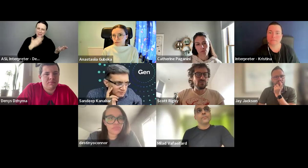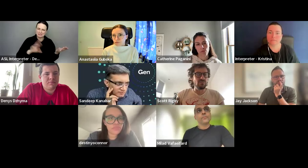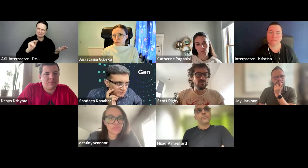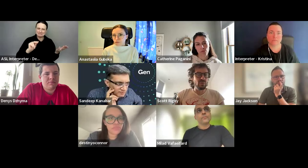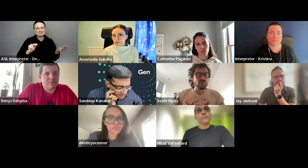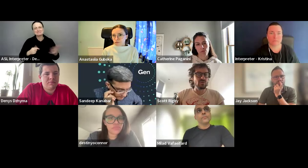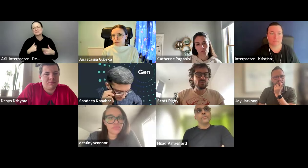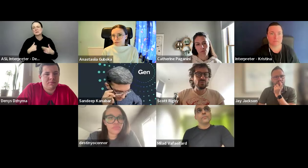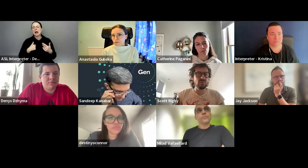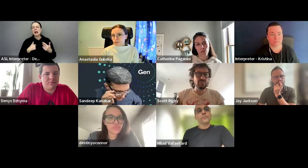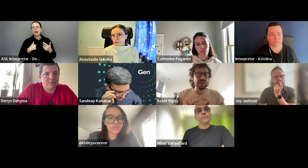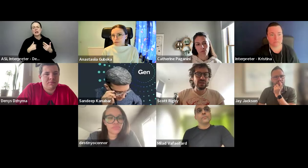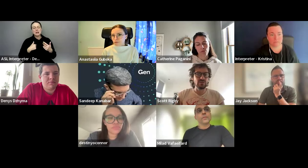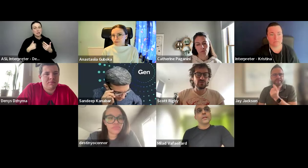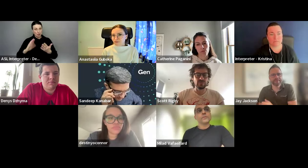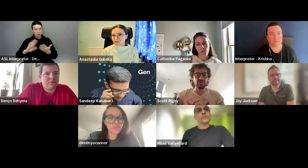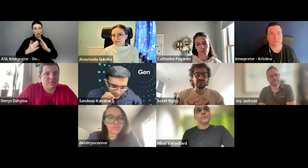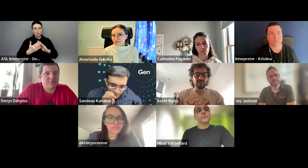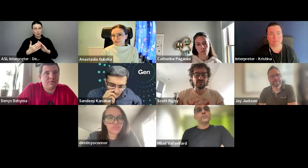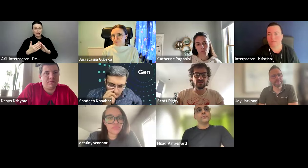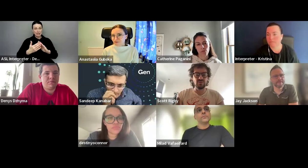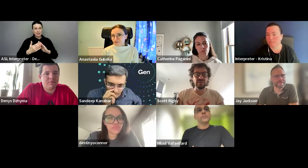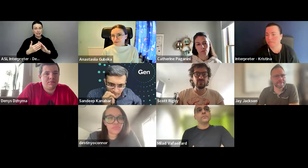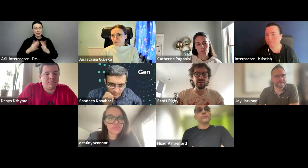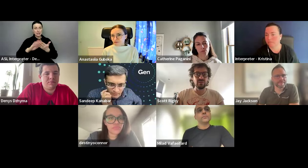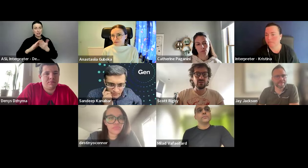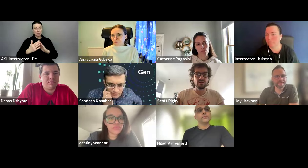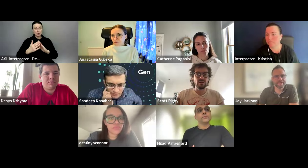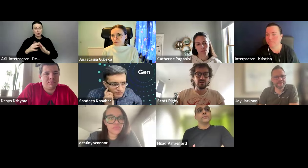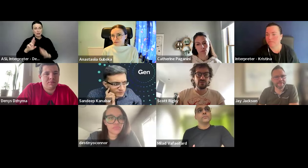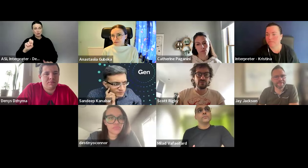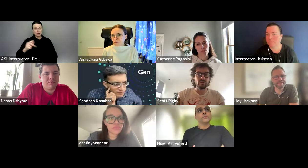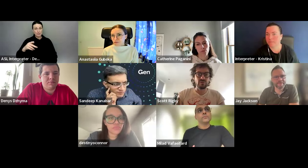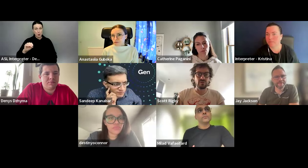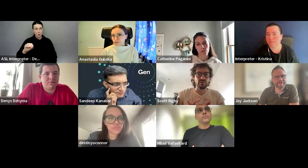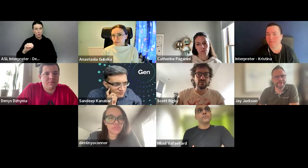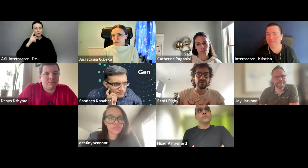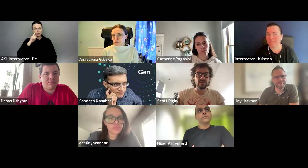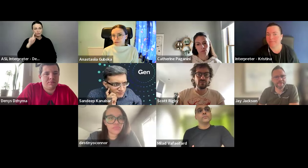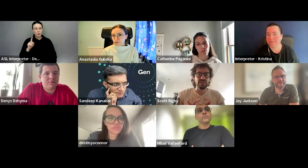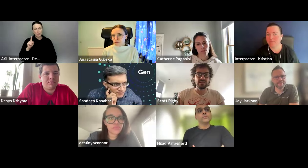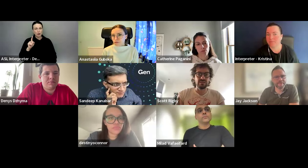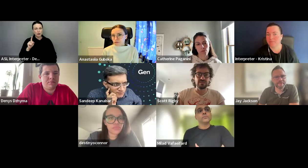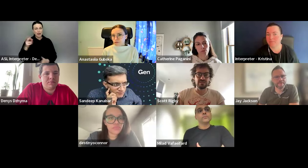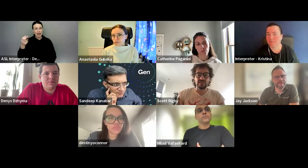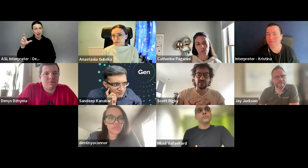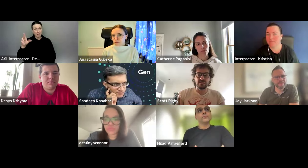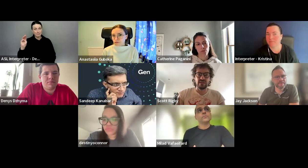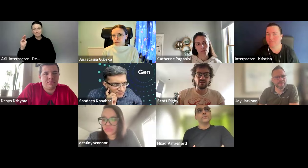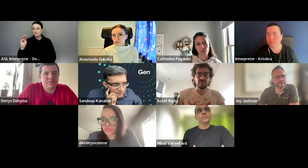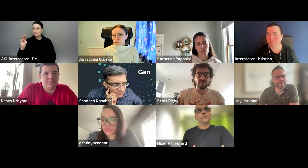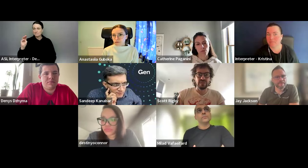The community page, or excuse me, the community repo for Helm